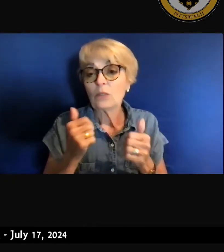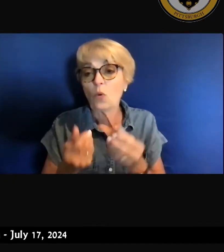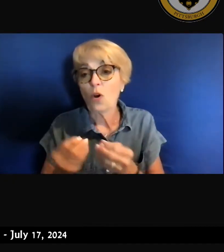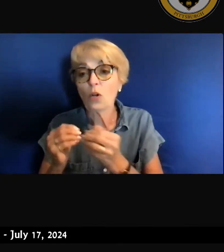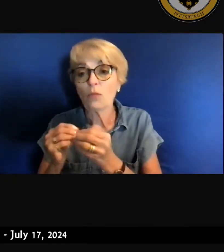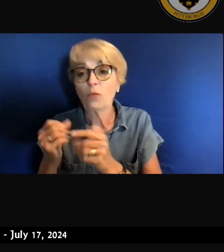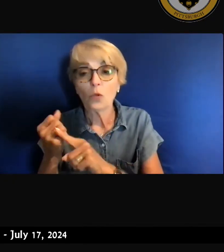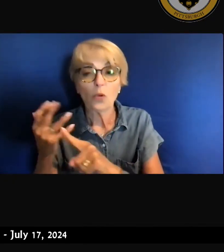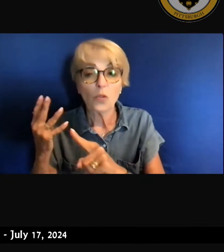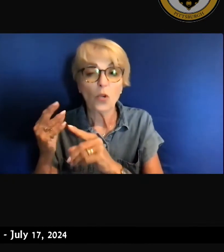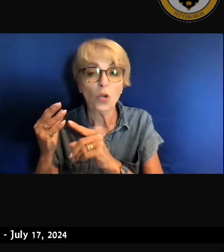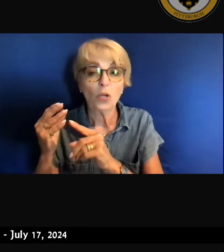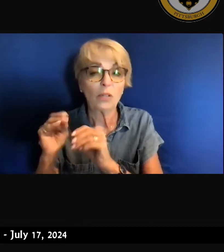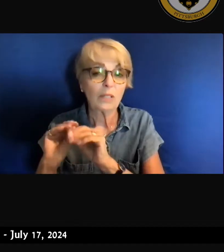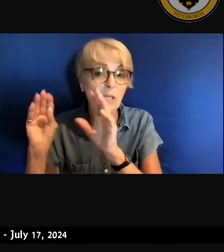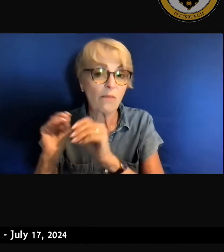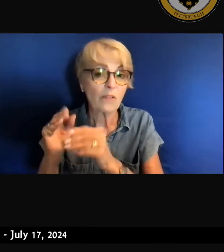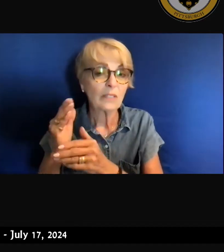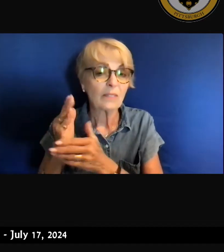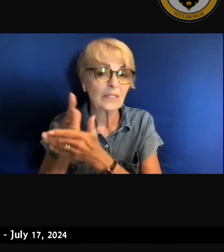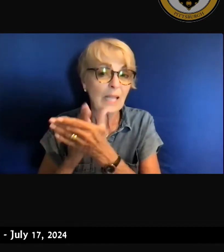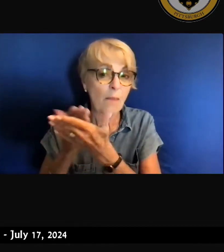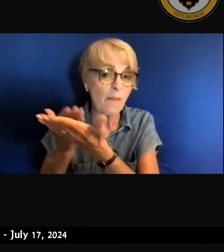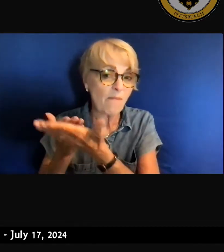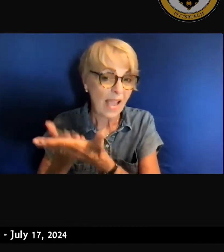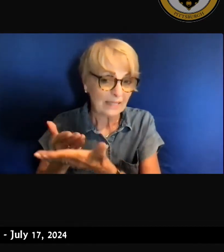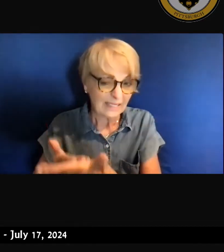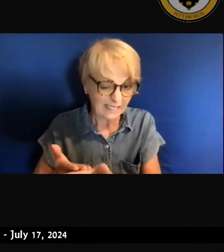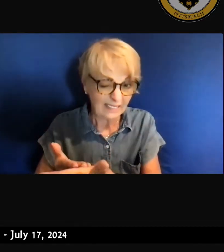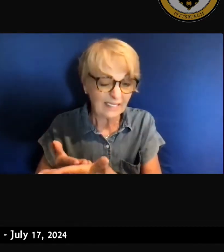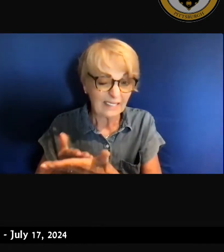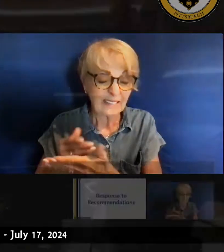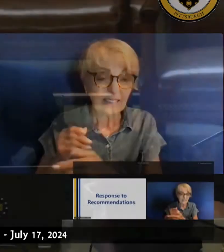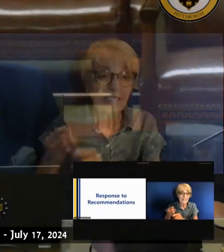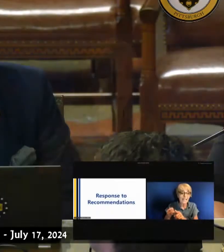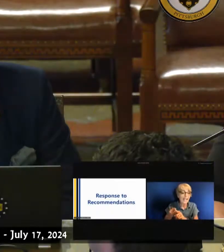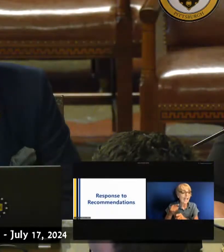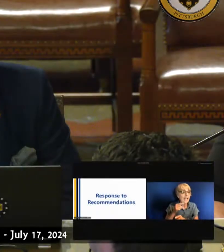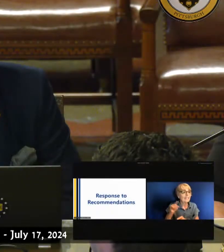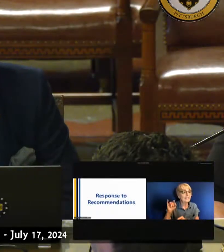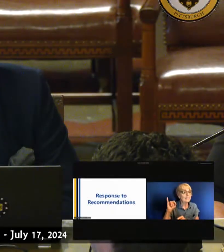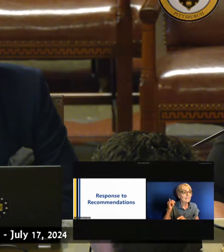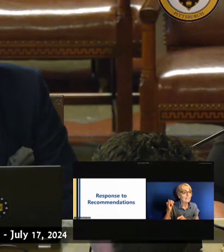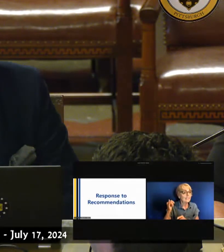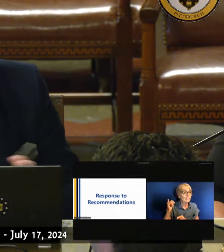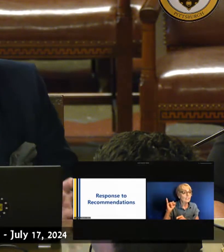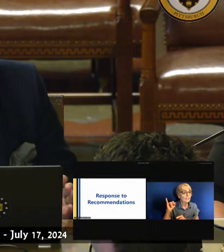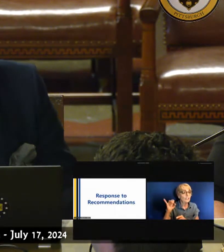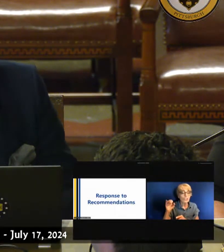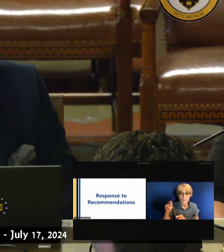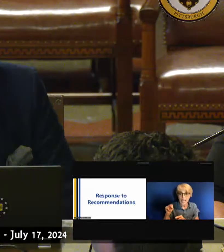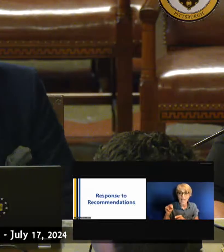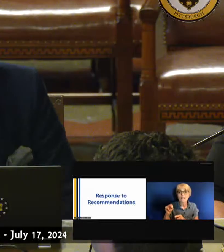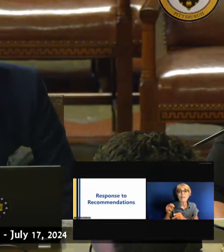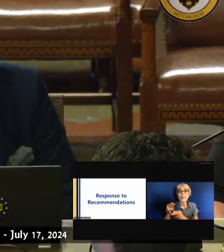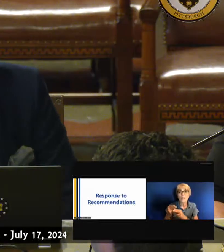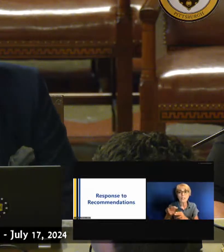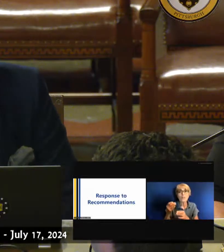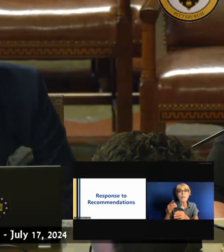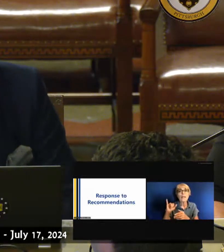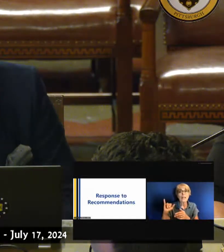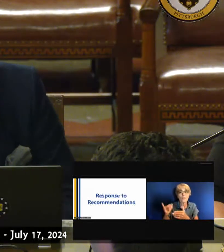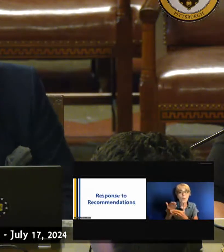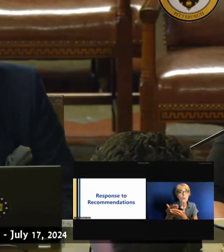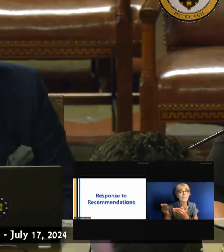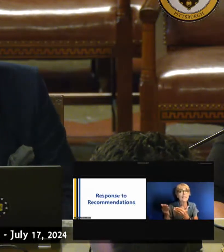of some particular factual information. As Jen mentioned, many of those changes are things that have been implemented since 2019 when